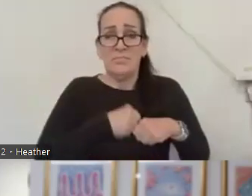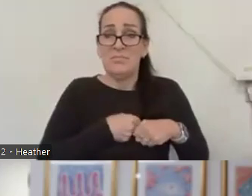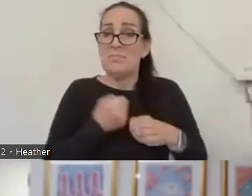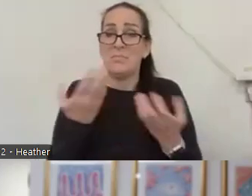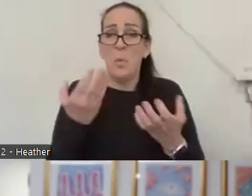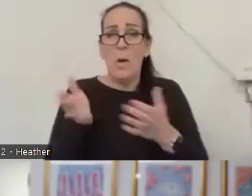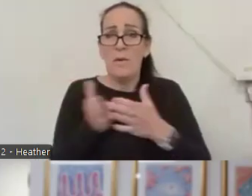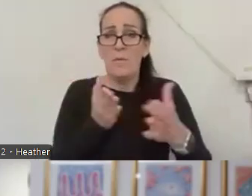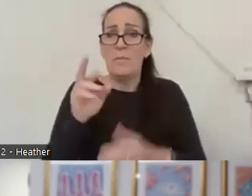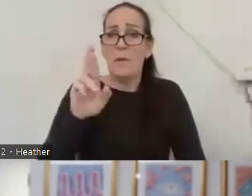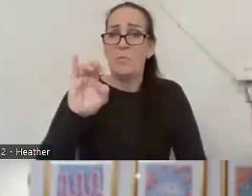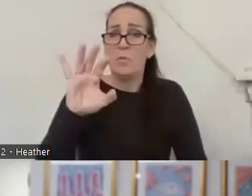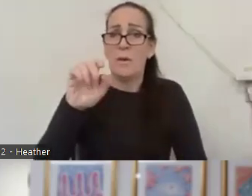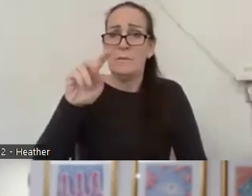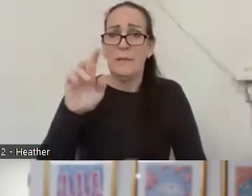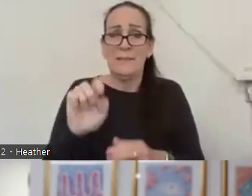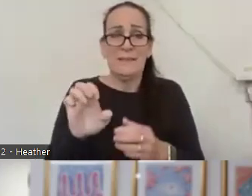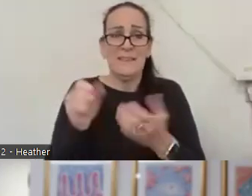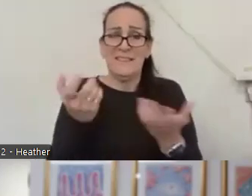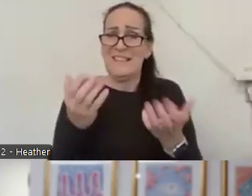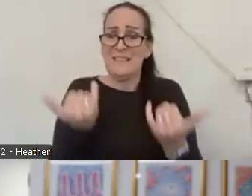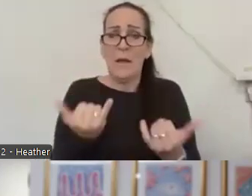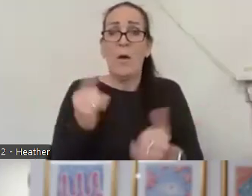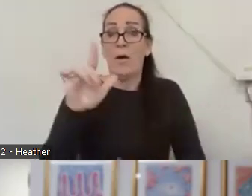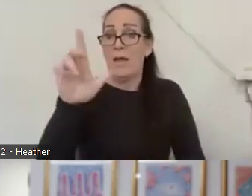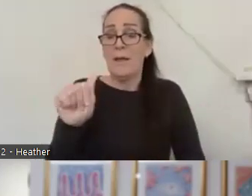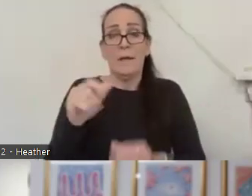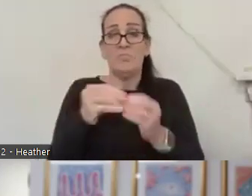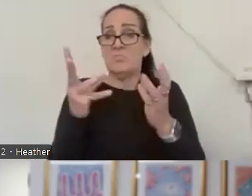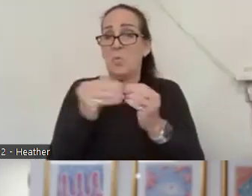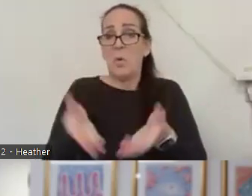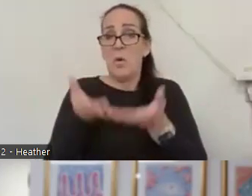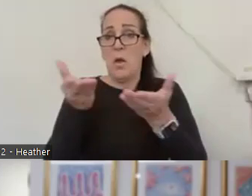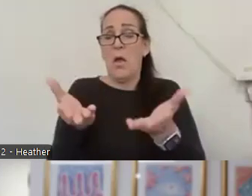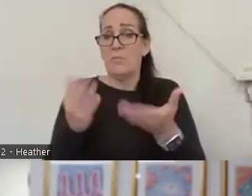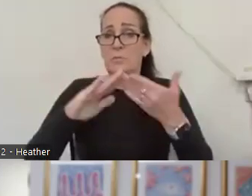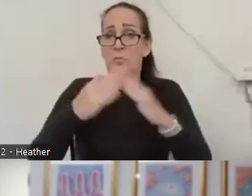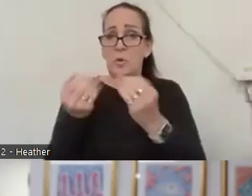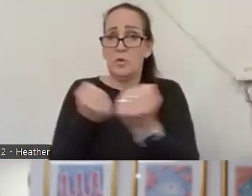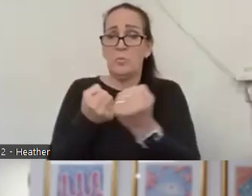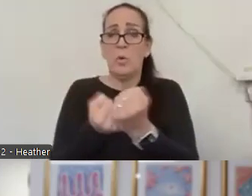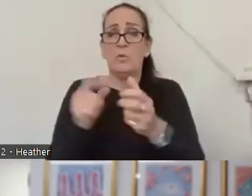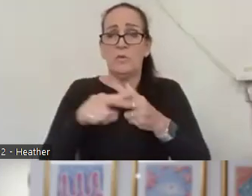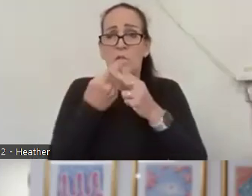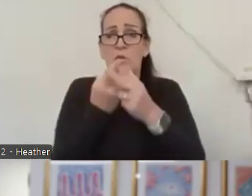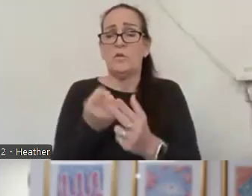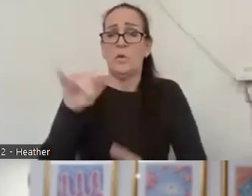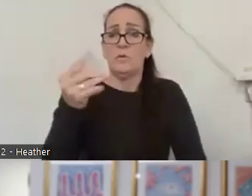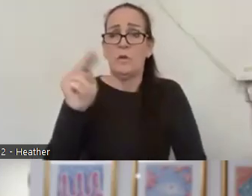big plan in Los Angeles County that is proposing that they will no longer offer respite as a community support as of January 1. I know there are